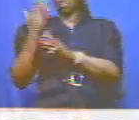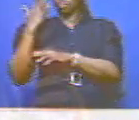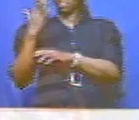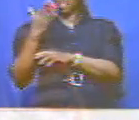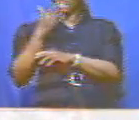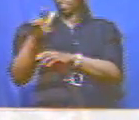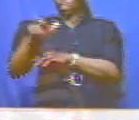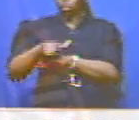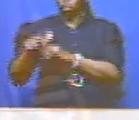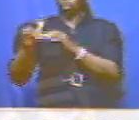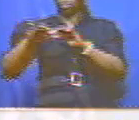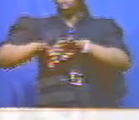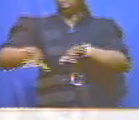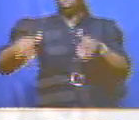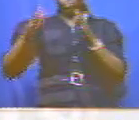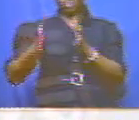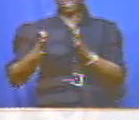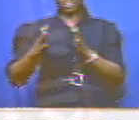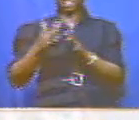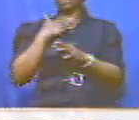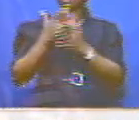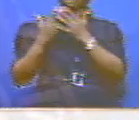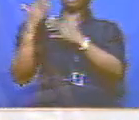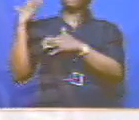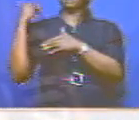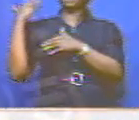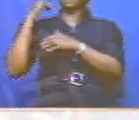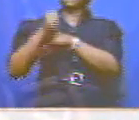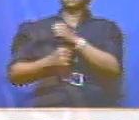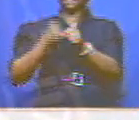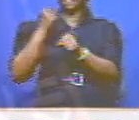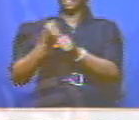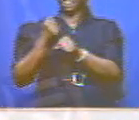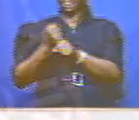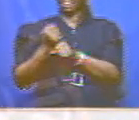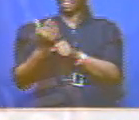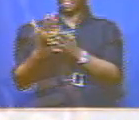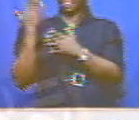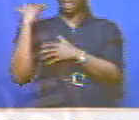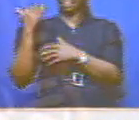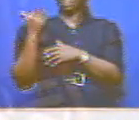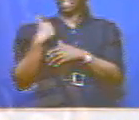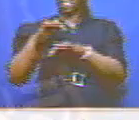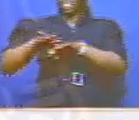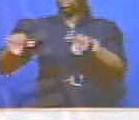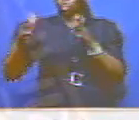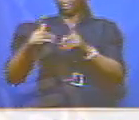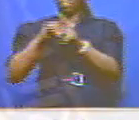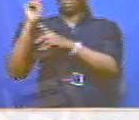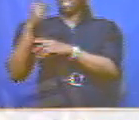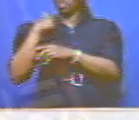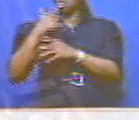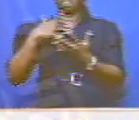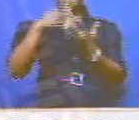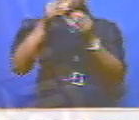swimmers. But I'd like to go back, and other than this last year, but in the past, we've had swimmers from Kenya who've been able to go. Someone like